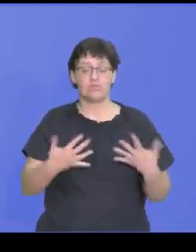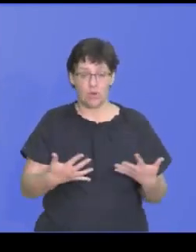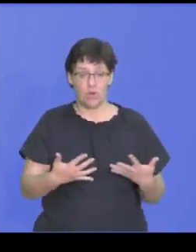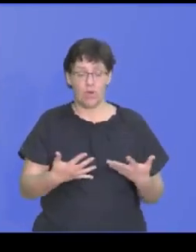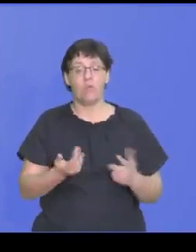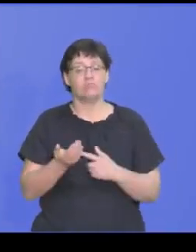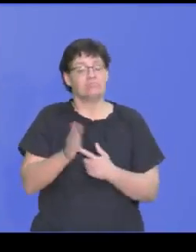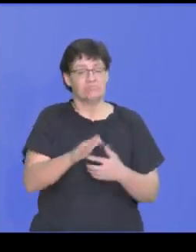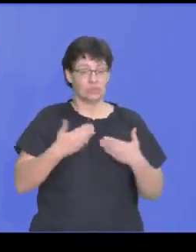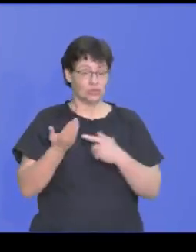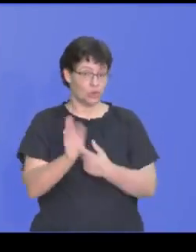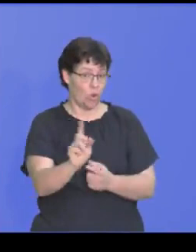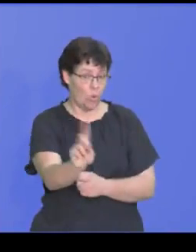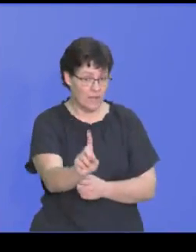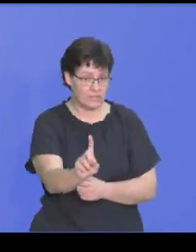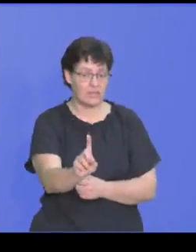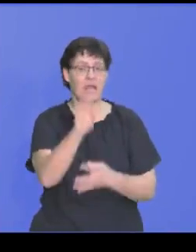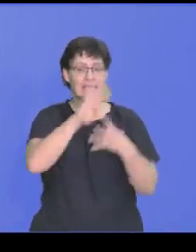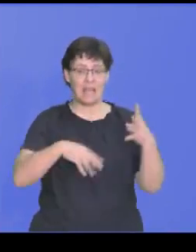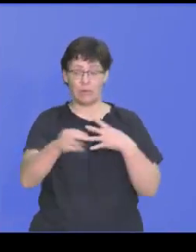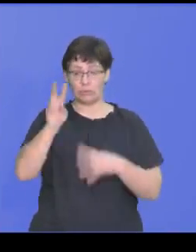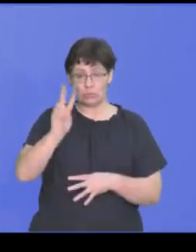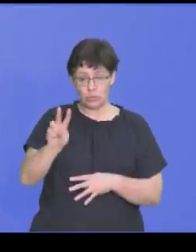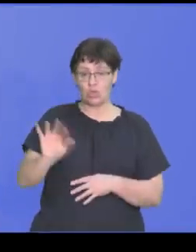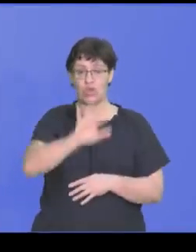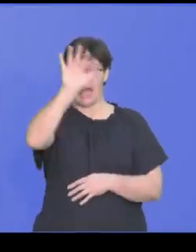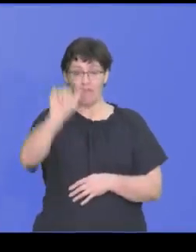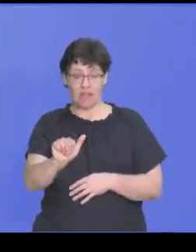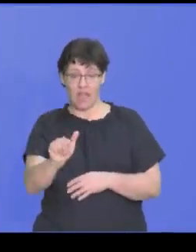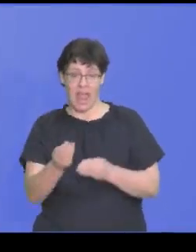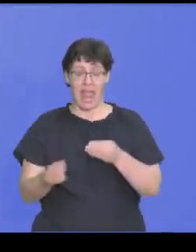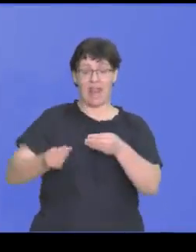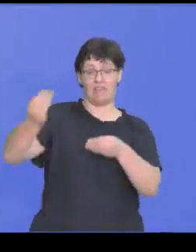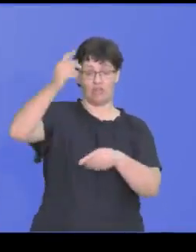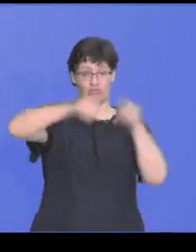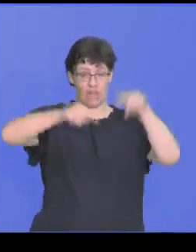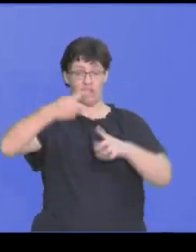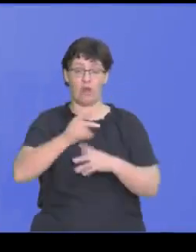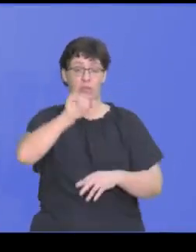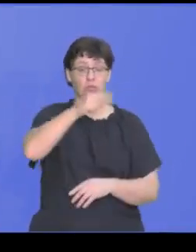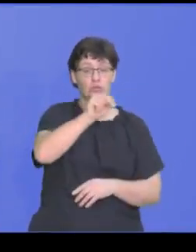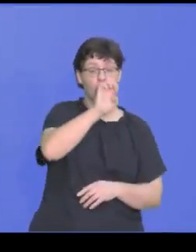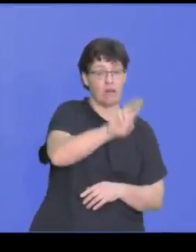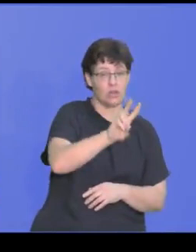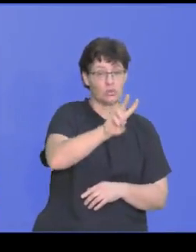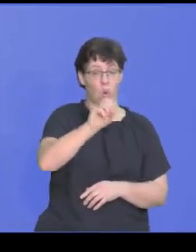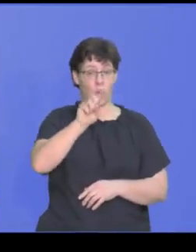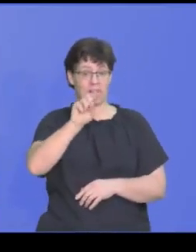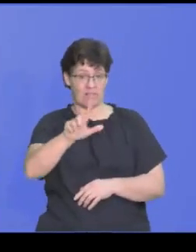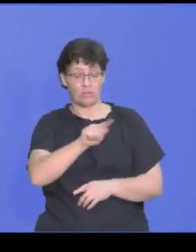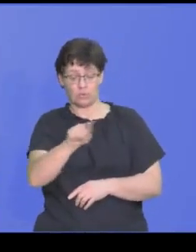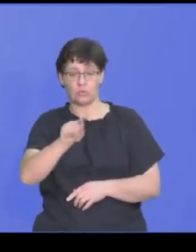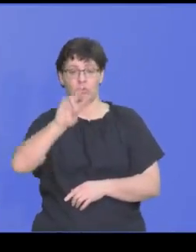start by showing you that this is table 2 shows the South African inflation rate from June 2017 to